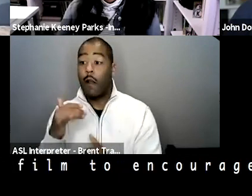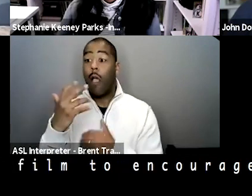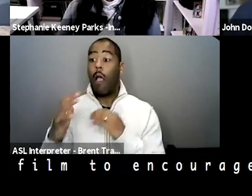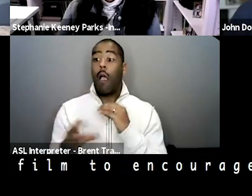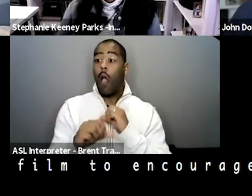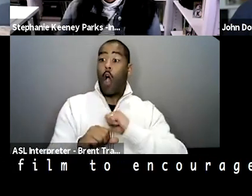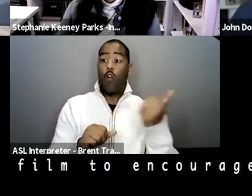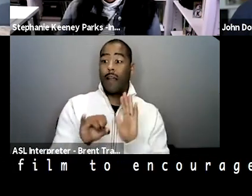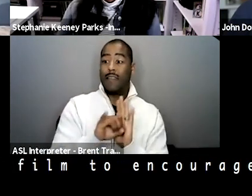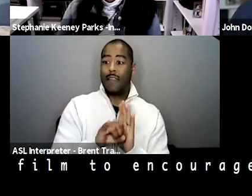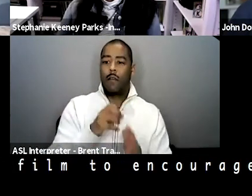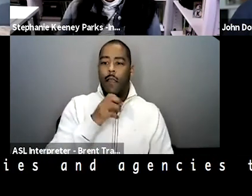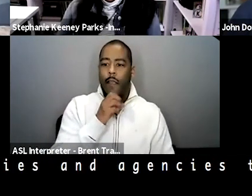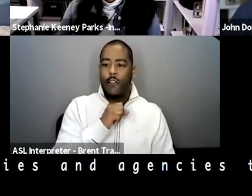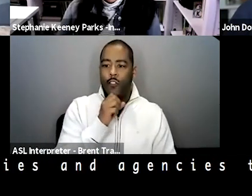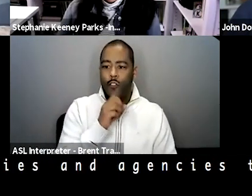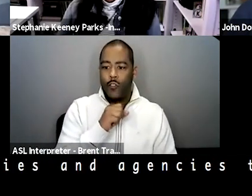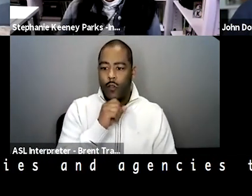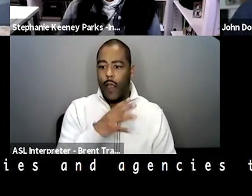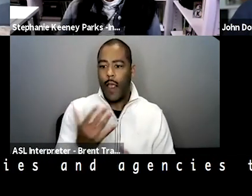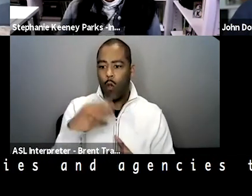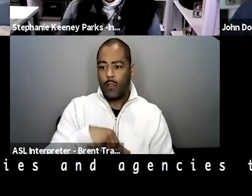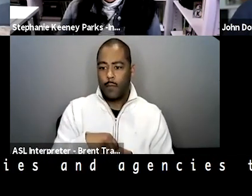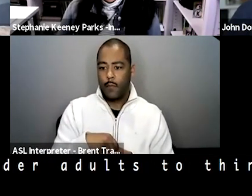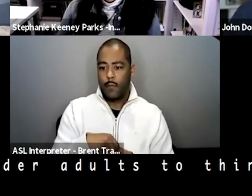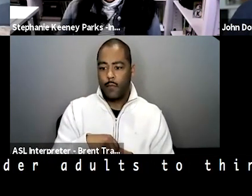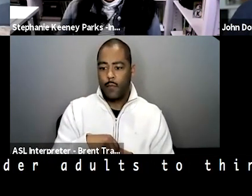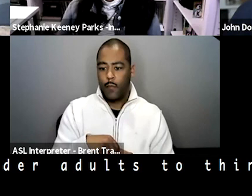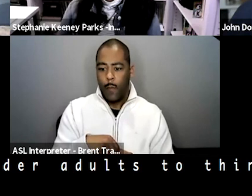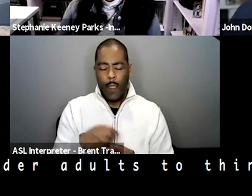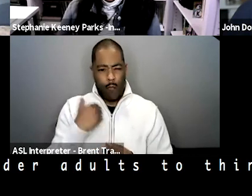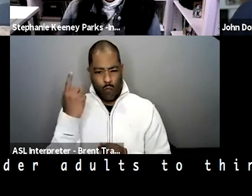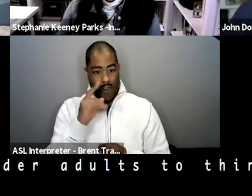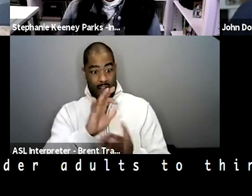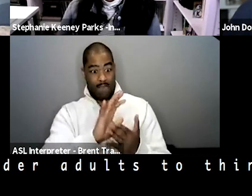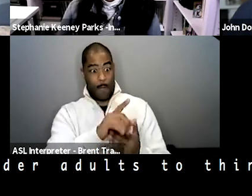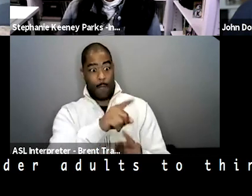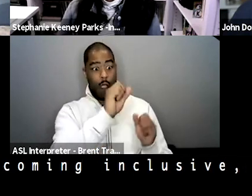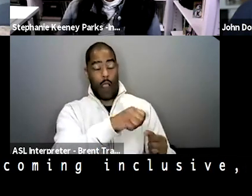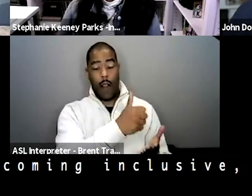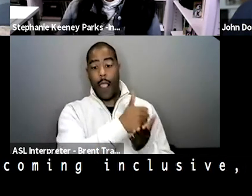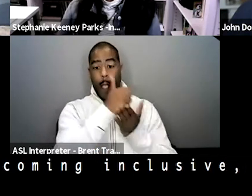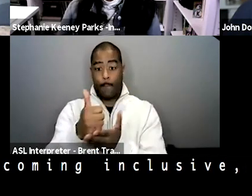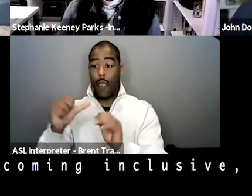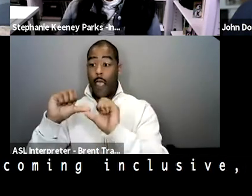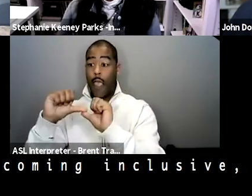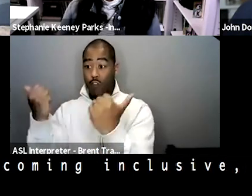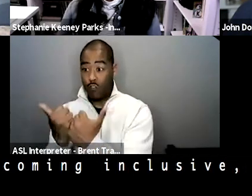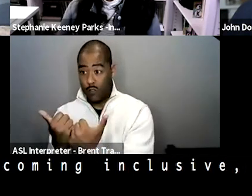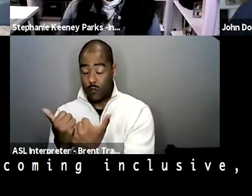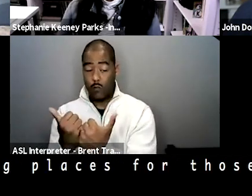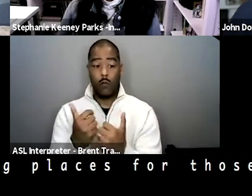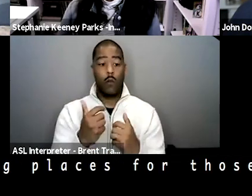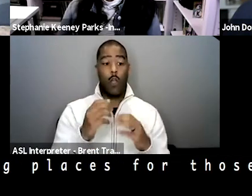this as a society. How can we use this film to encourage communities and agencies that serve older adults to